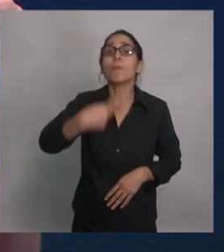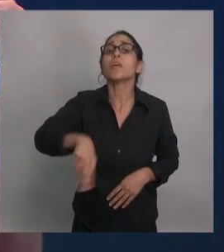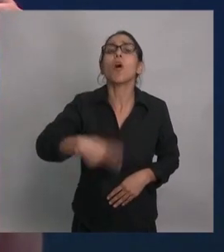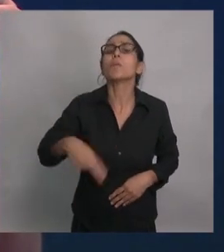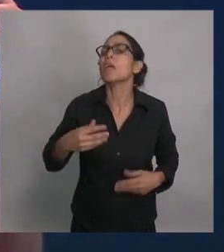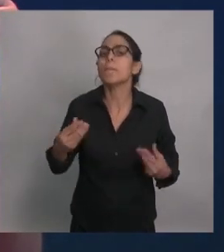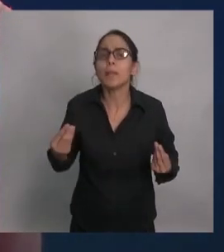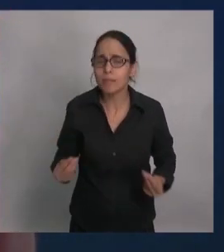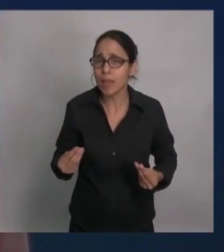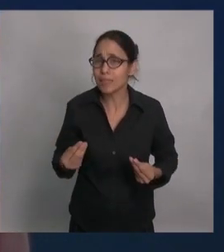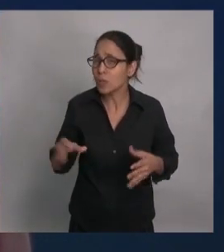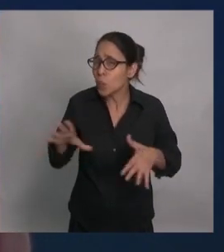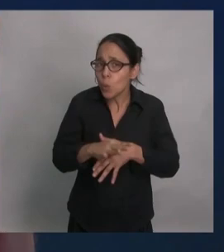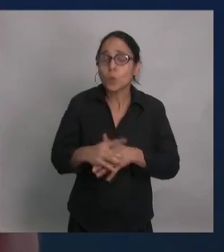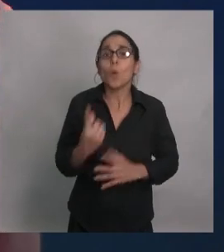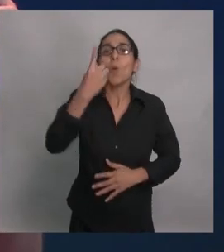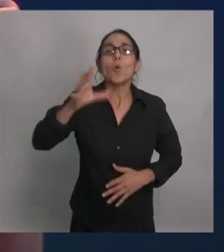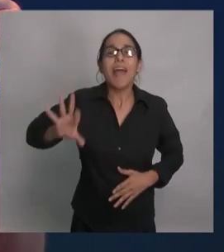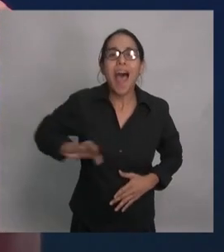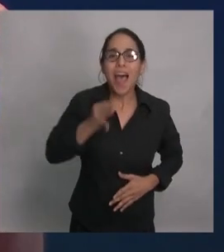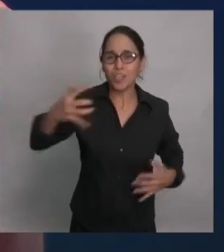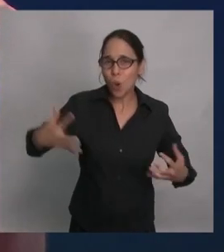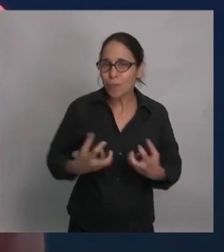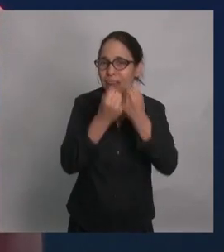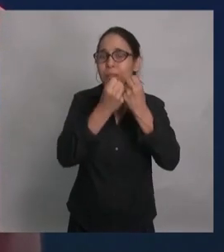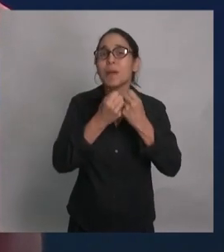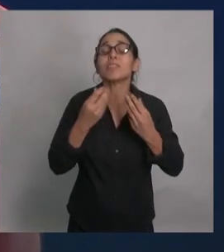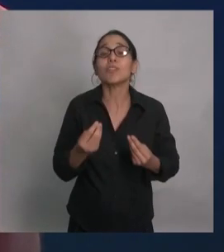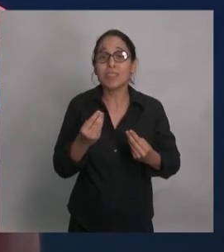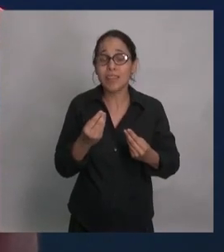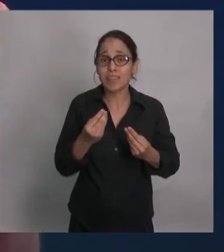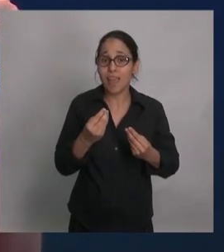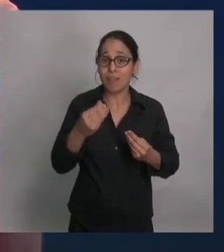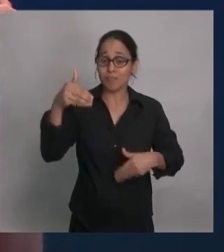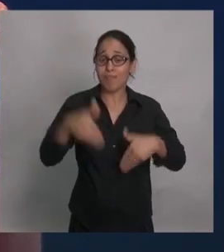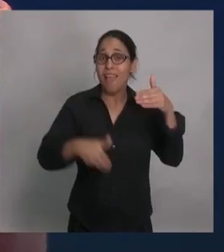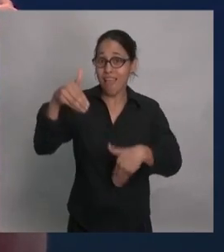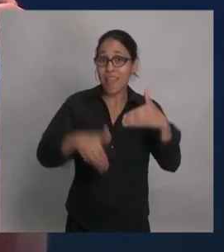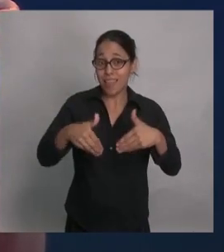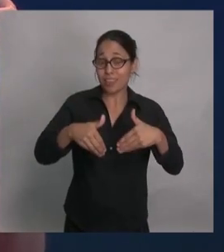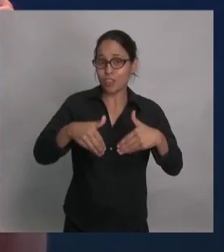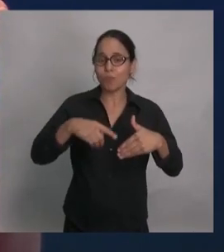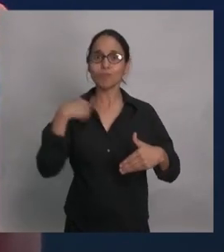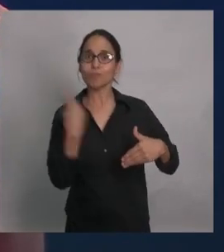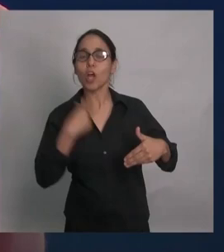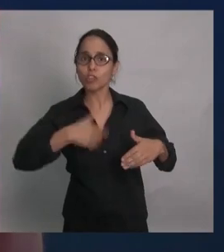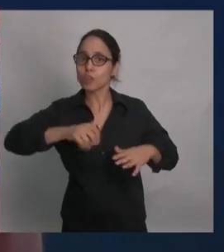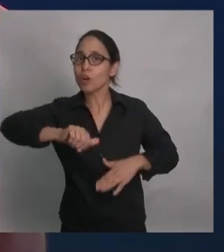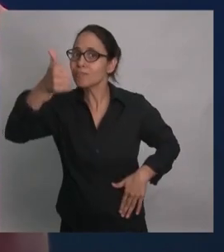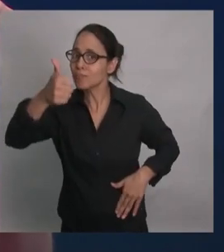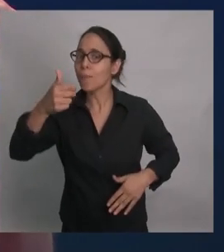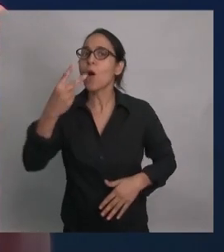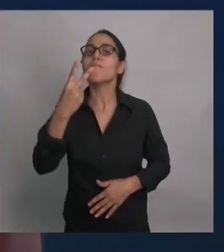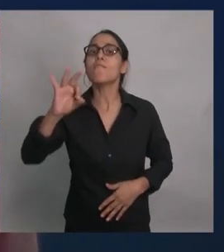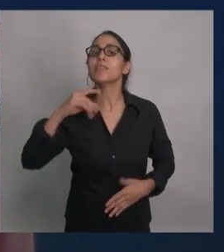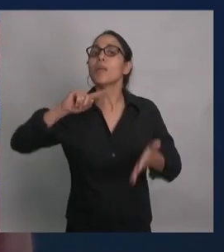exactly one year from the election of the first round that gave us 20 points in the presidential election